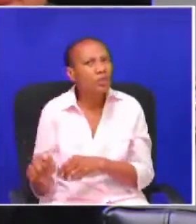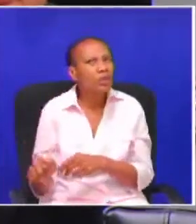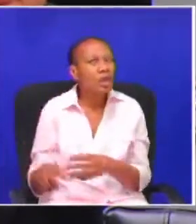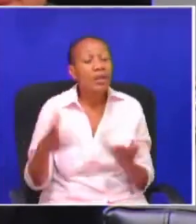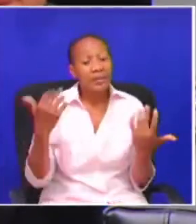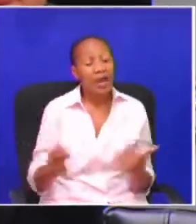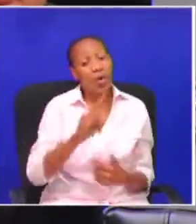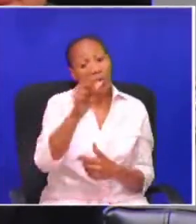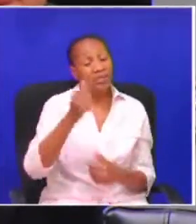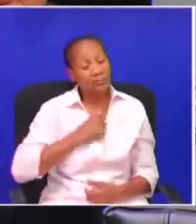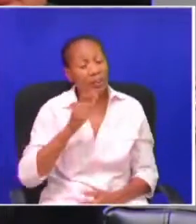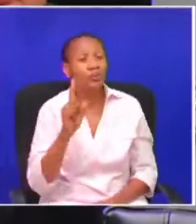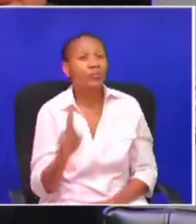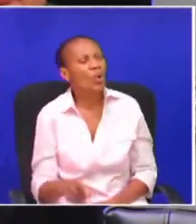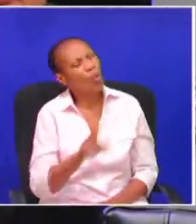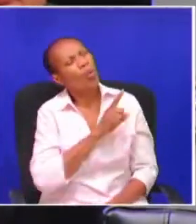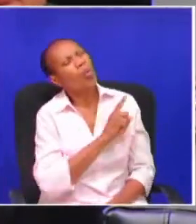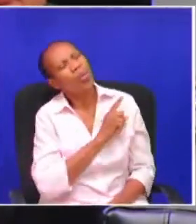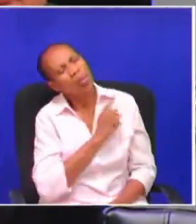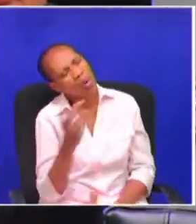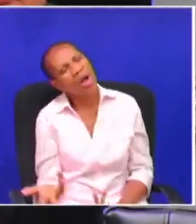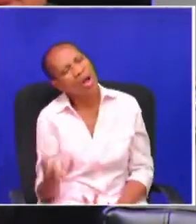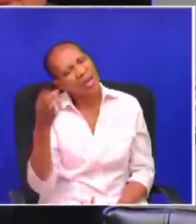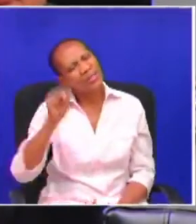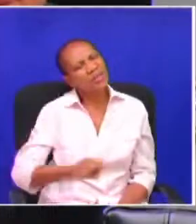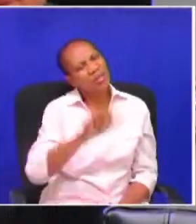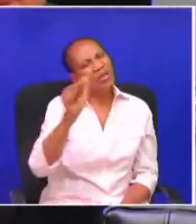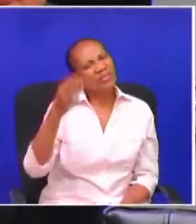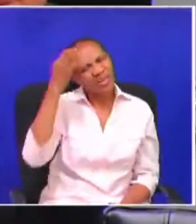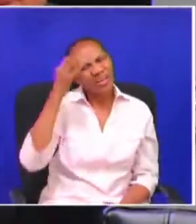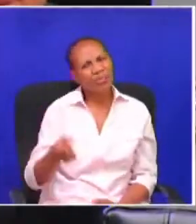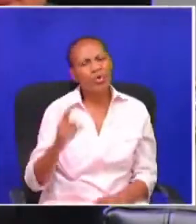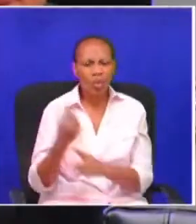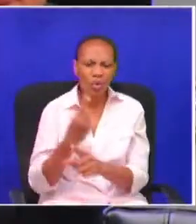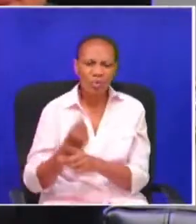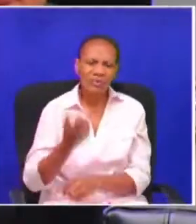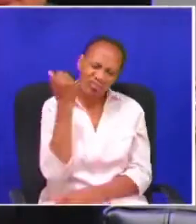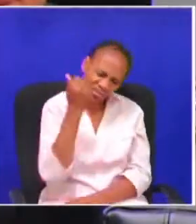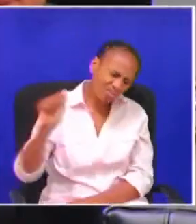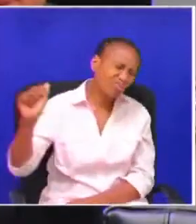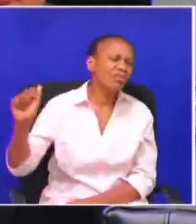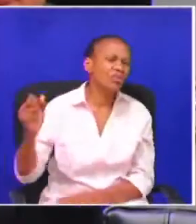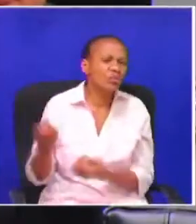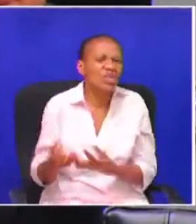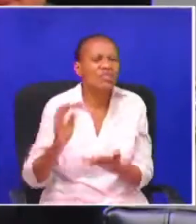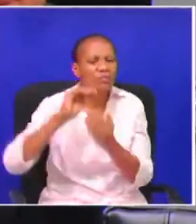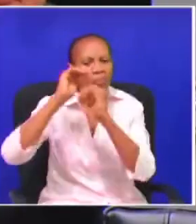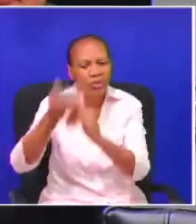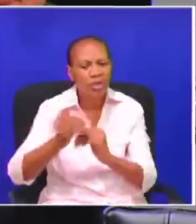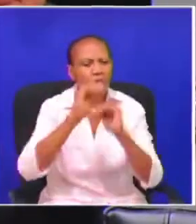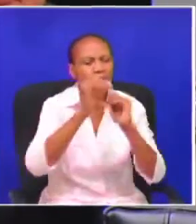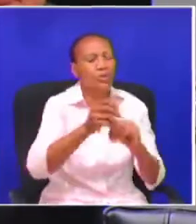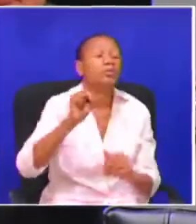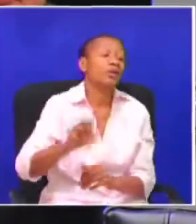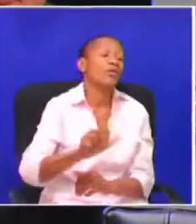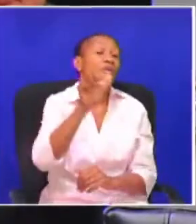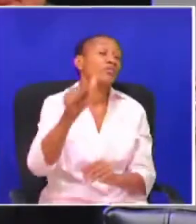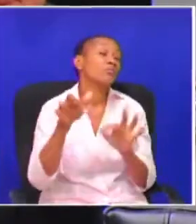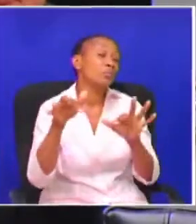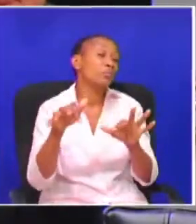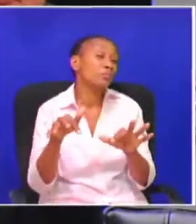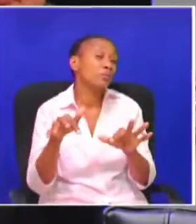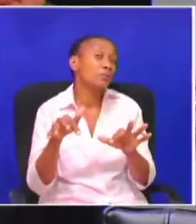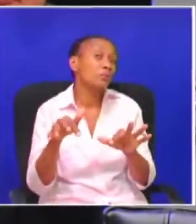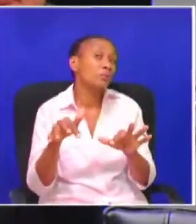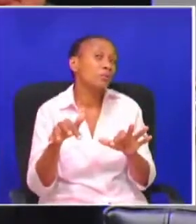question I want to ask, why does the government continue to deny South Africans such a protection, especially for informal trading and